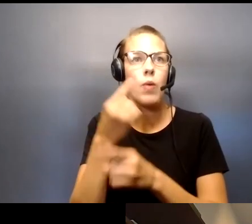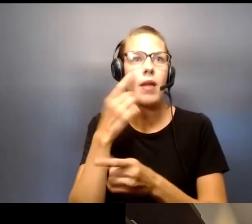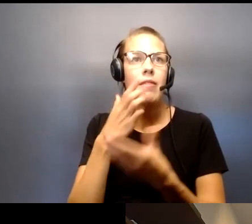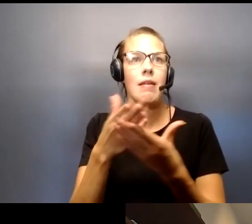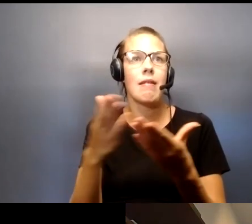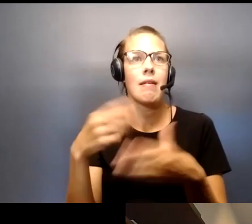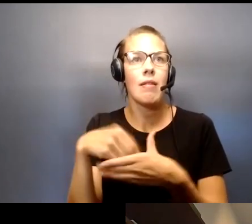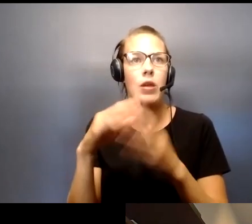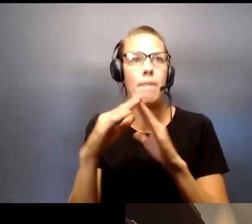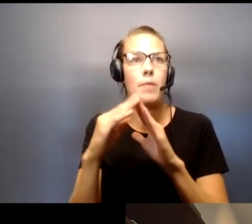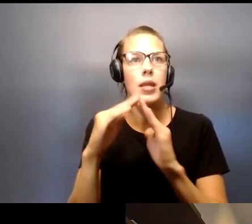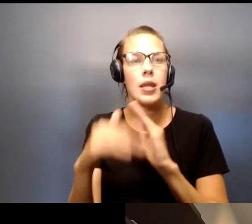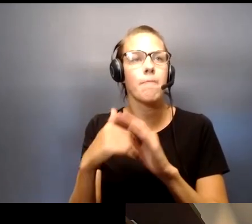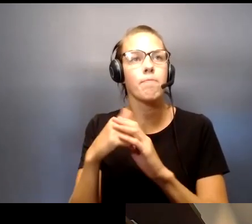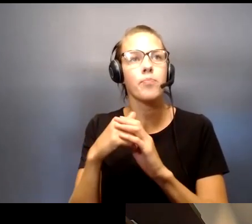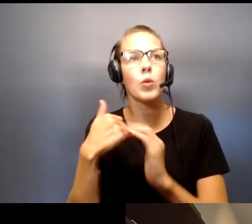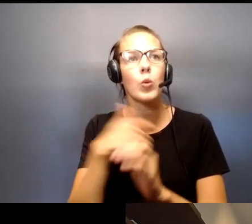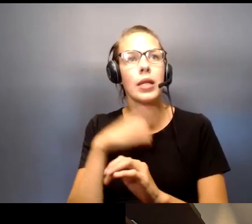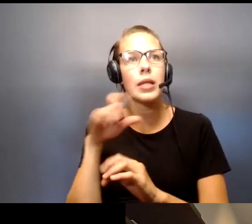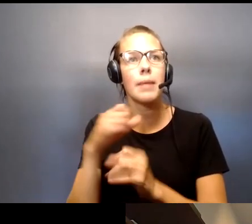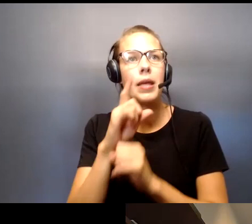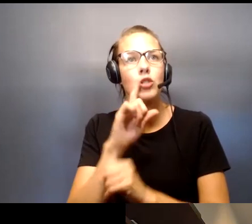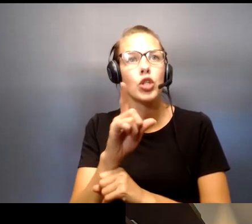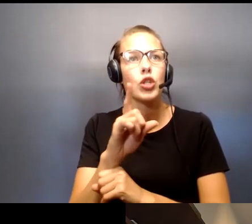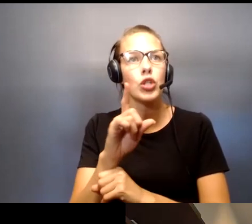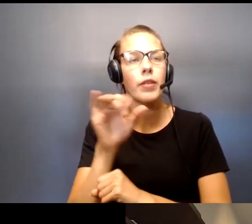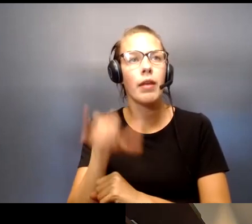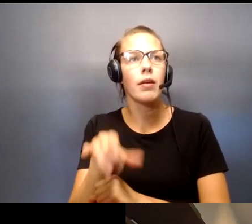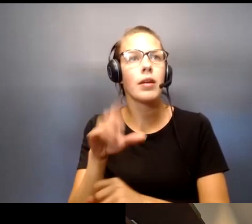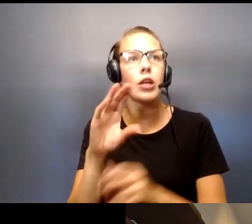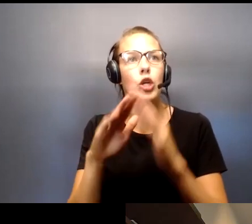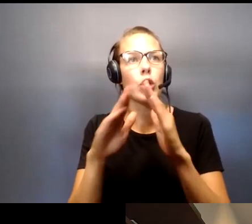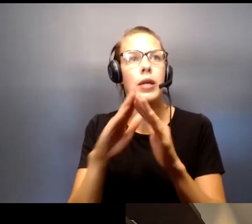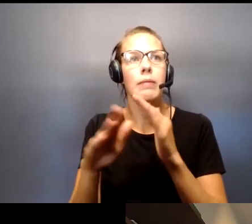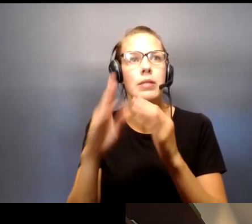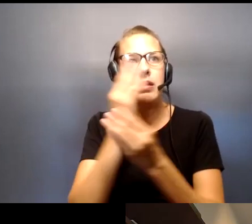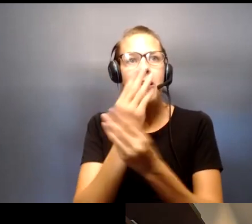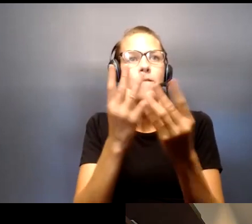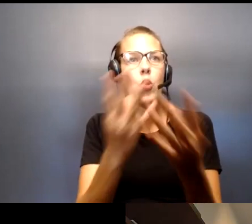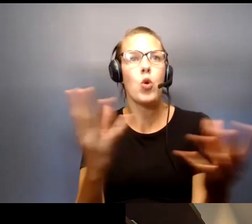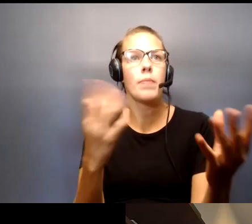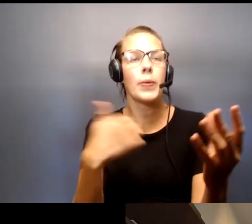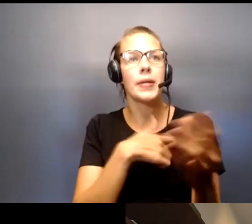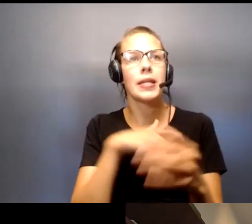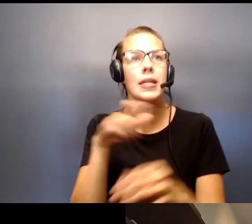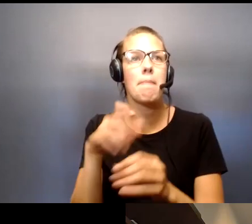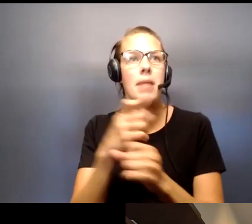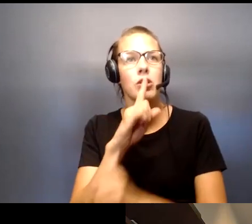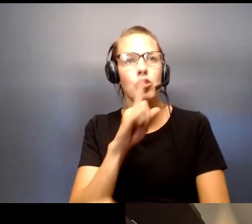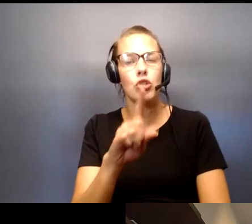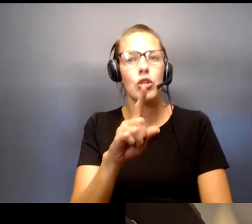our community. We need to make sure that our community is informed. We need to make sure that